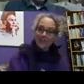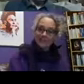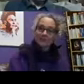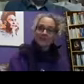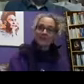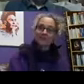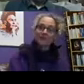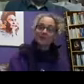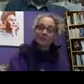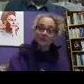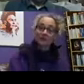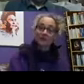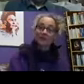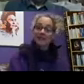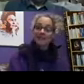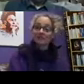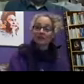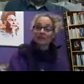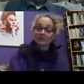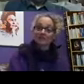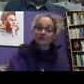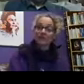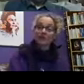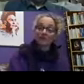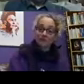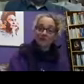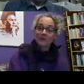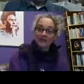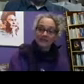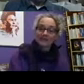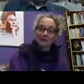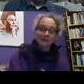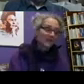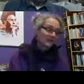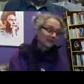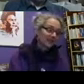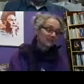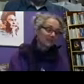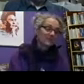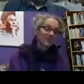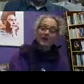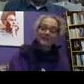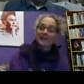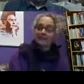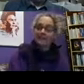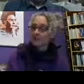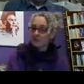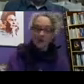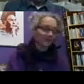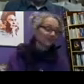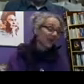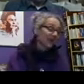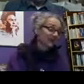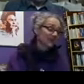really adamant in promoting all active travel infrastructure must be accessible to disabled people. And yet this is